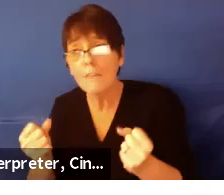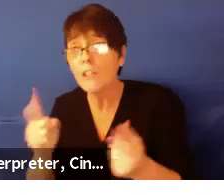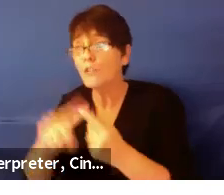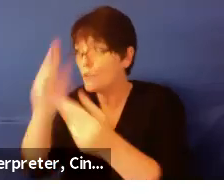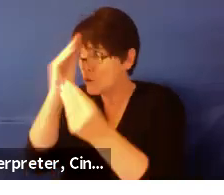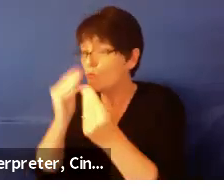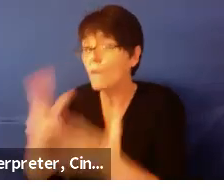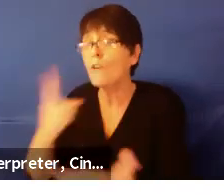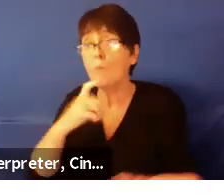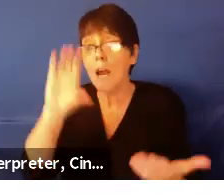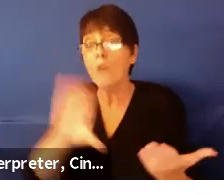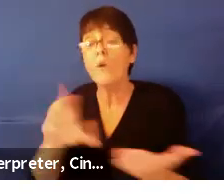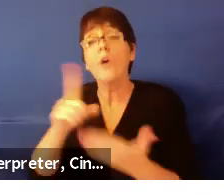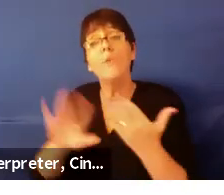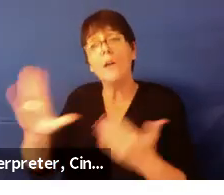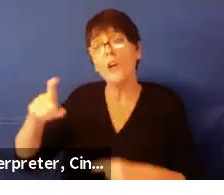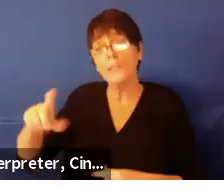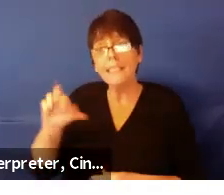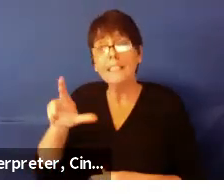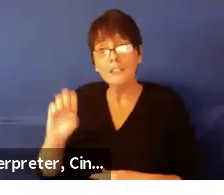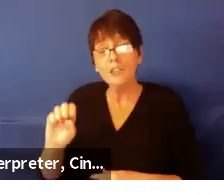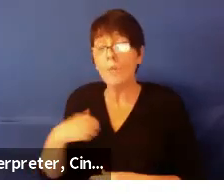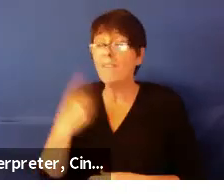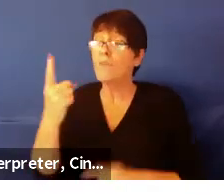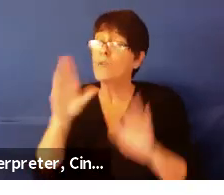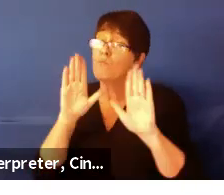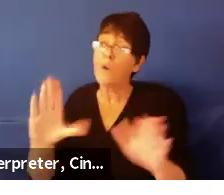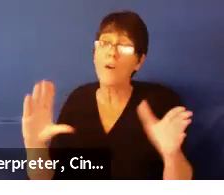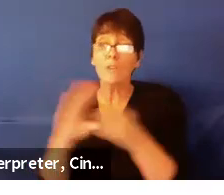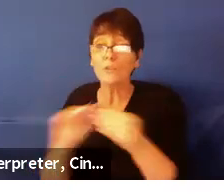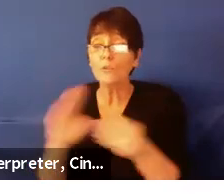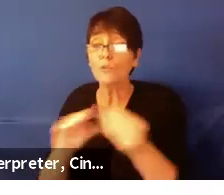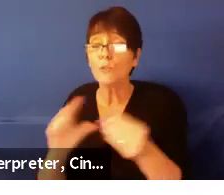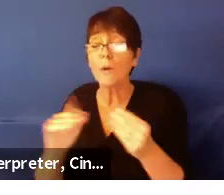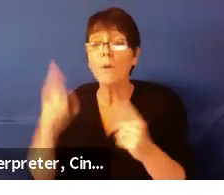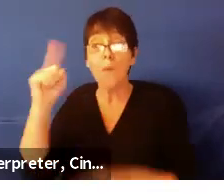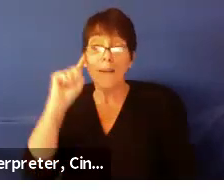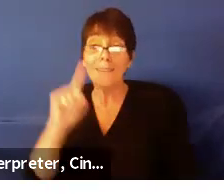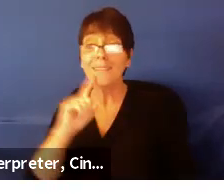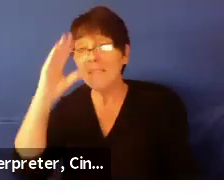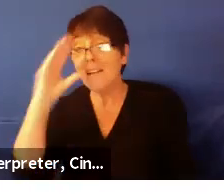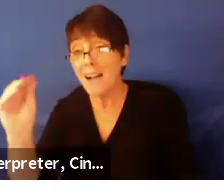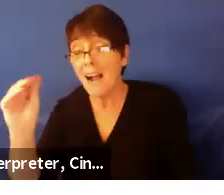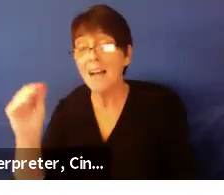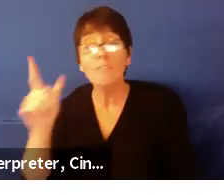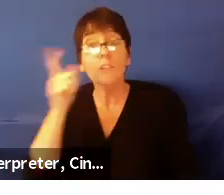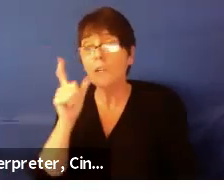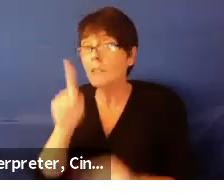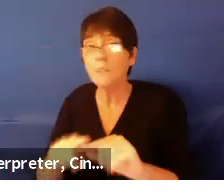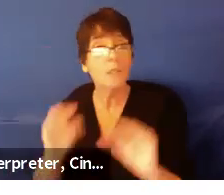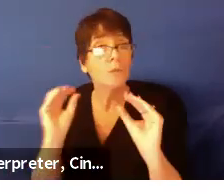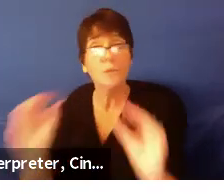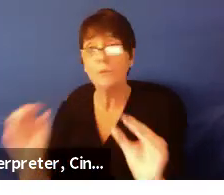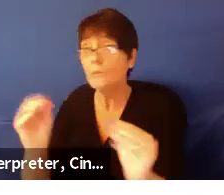Red Cross of their needs. We have a wonderful story about a deaf gentleman who just couldn't get any